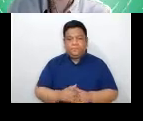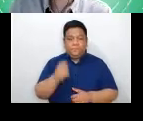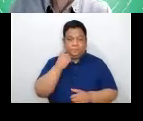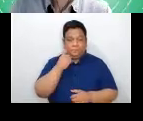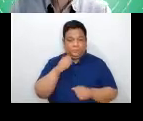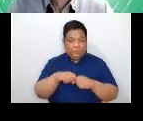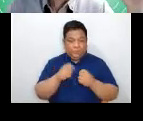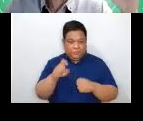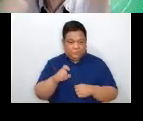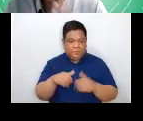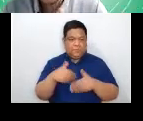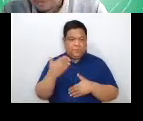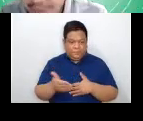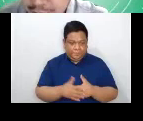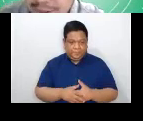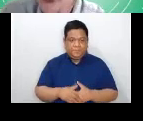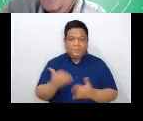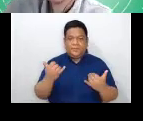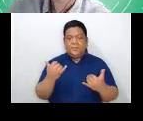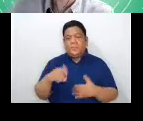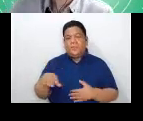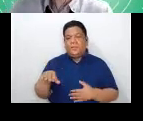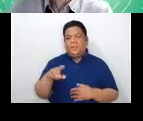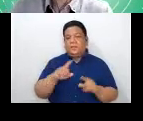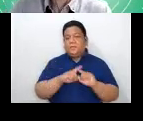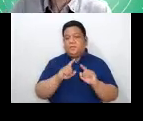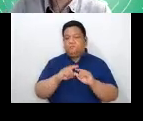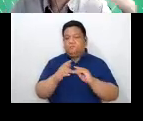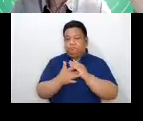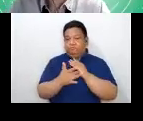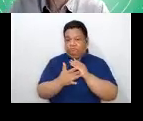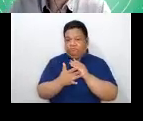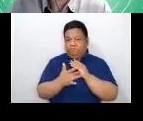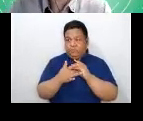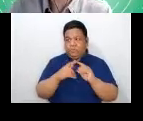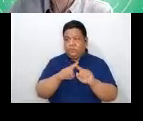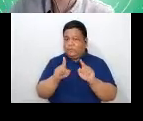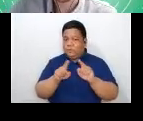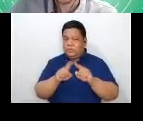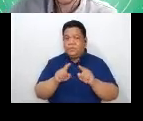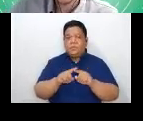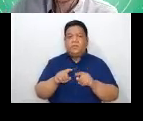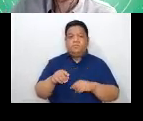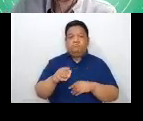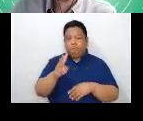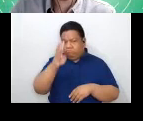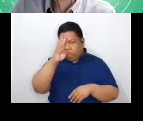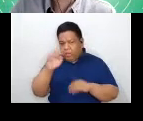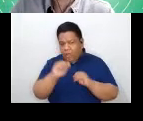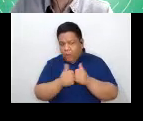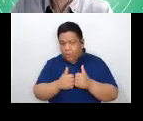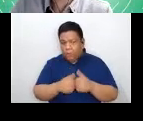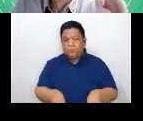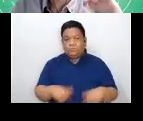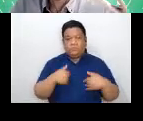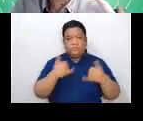ago. Okay, so now we've talked about all these technologies, all these digital fabrication forms. So one of the things I want to bring